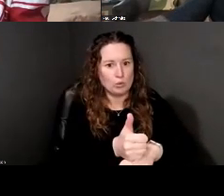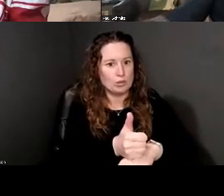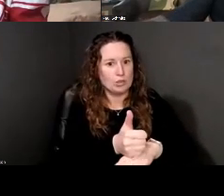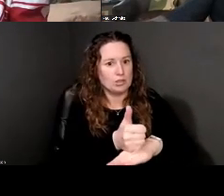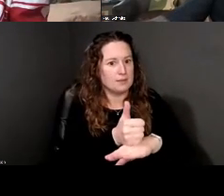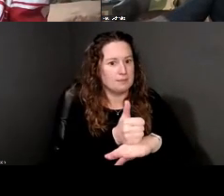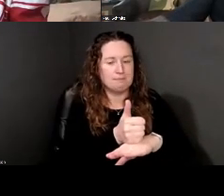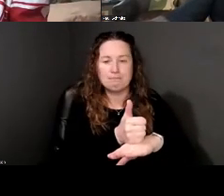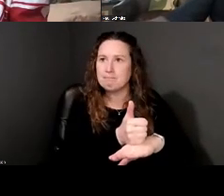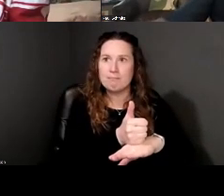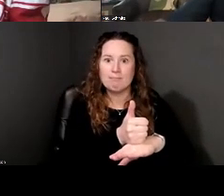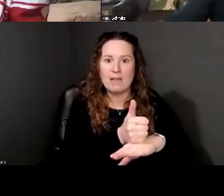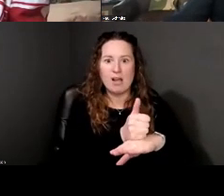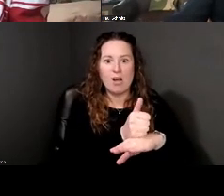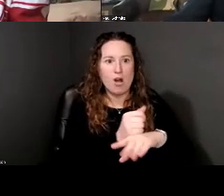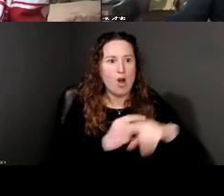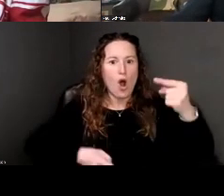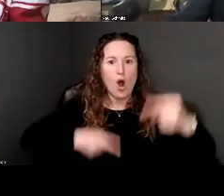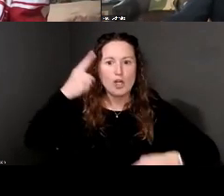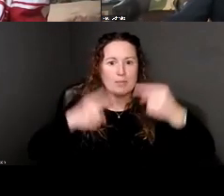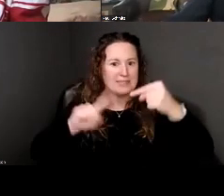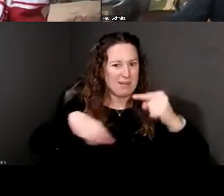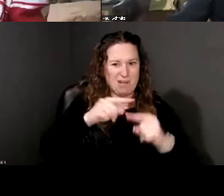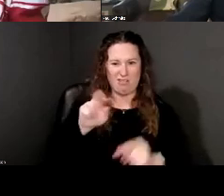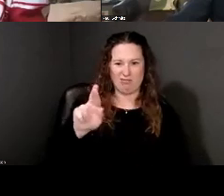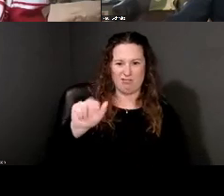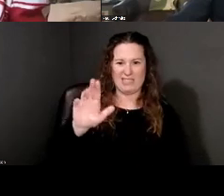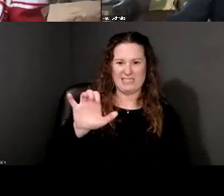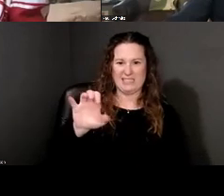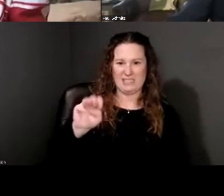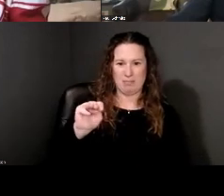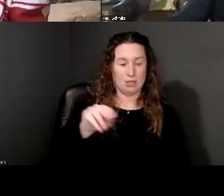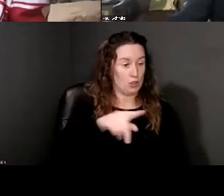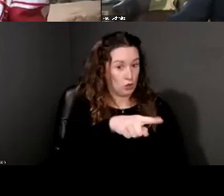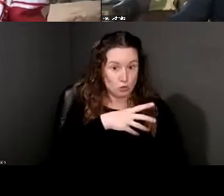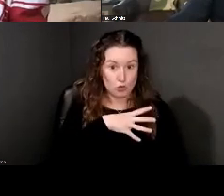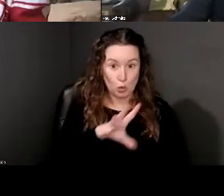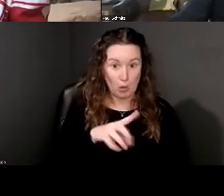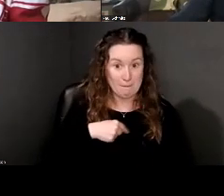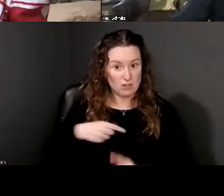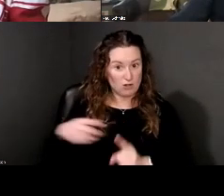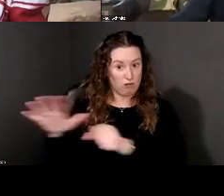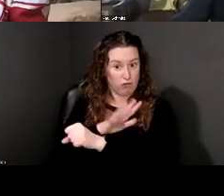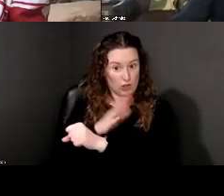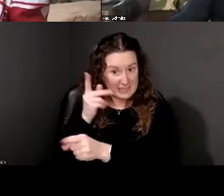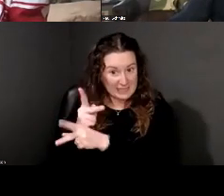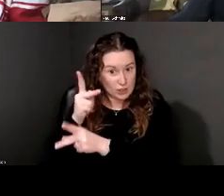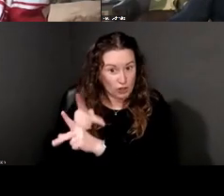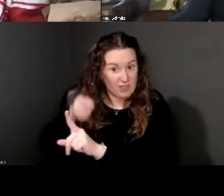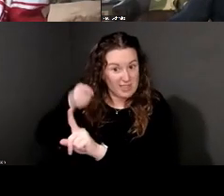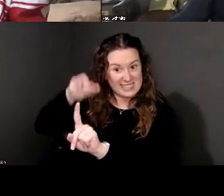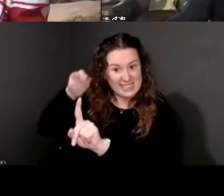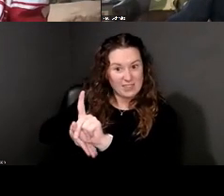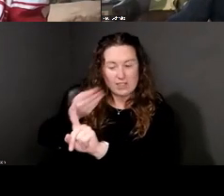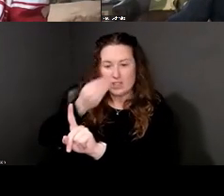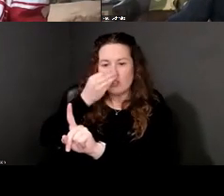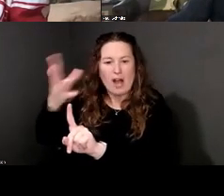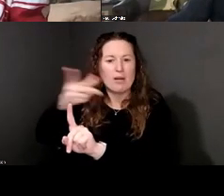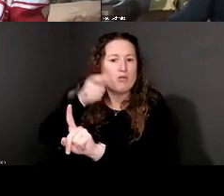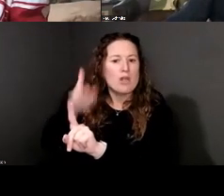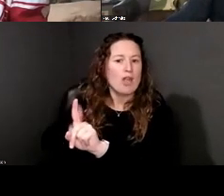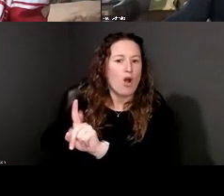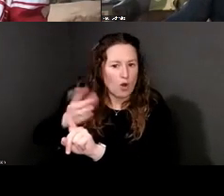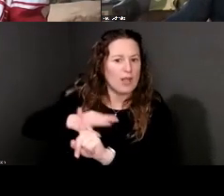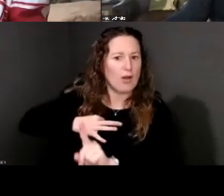these arguments about you being racist. You don't want me to fully serve this individual. I don't care who they are. They're eligible for everything